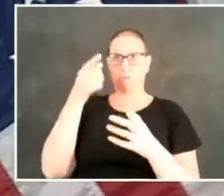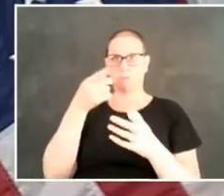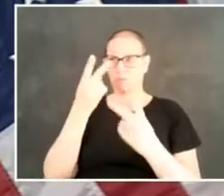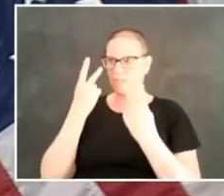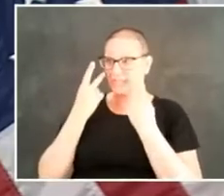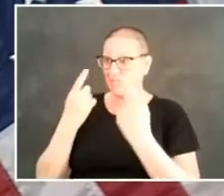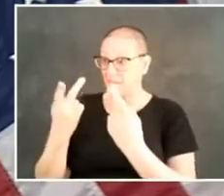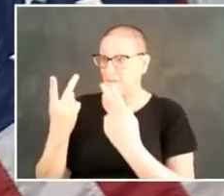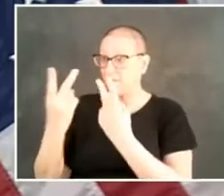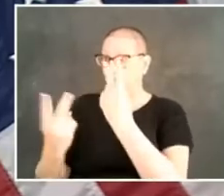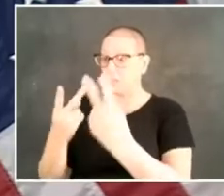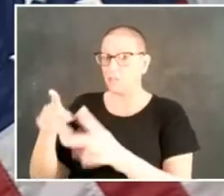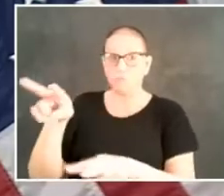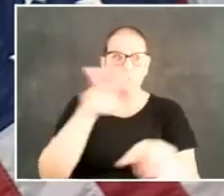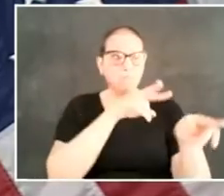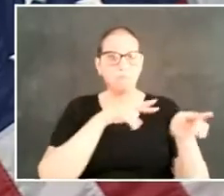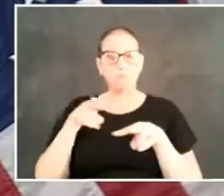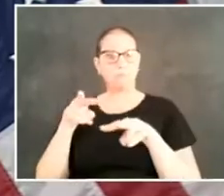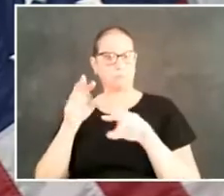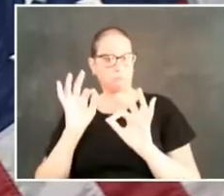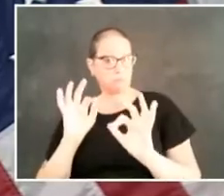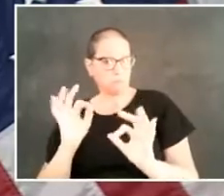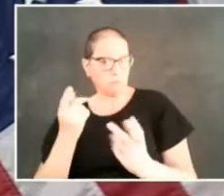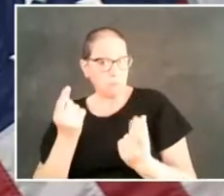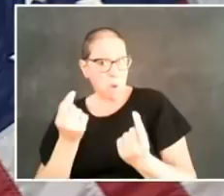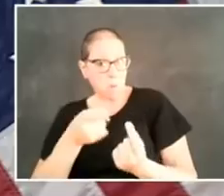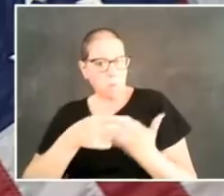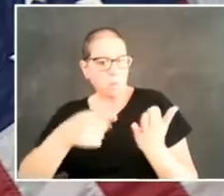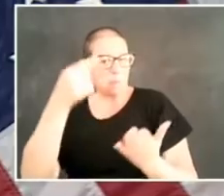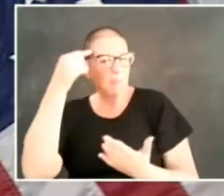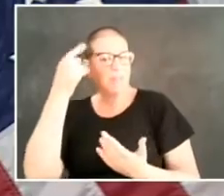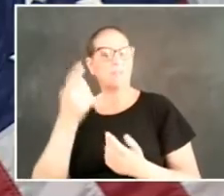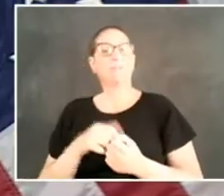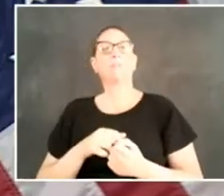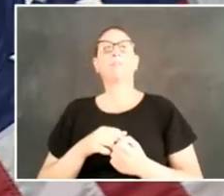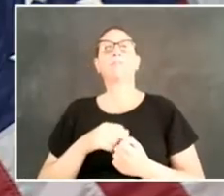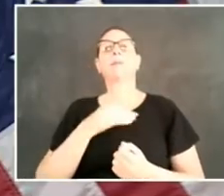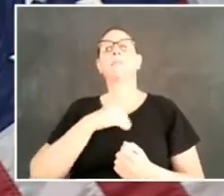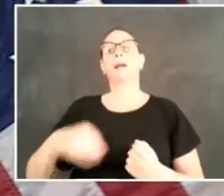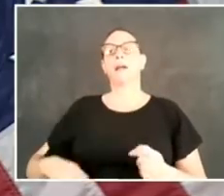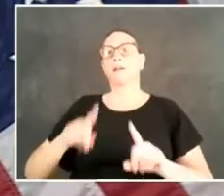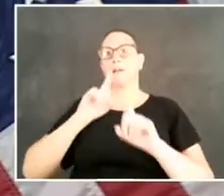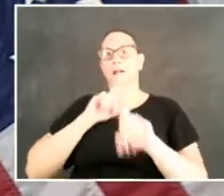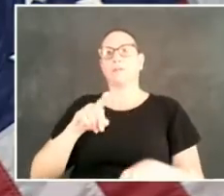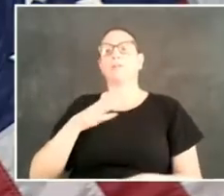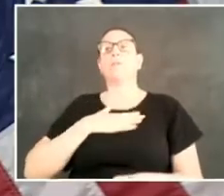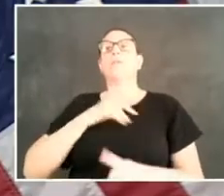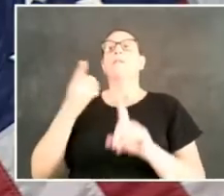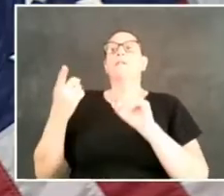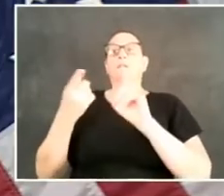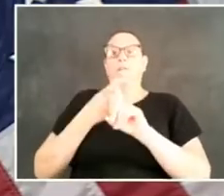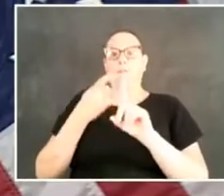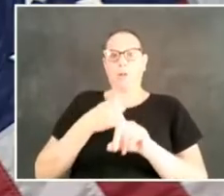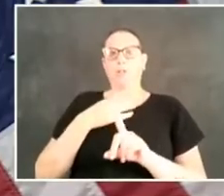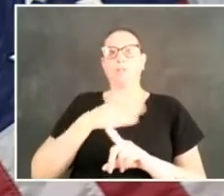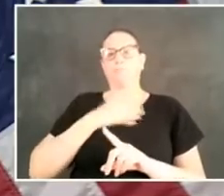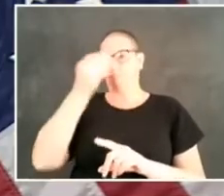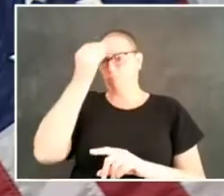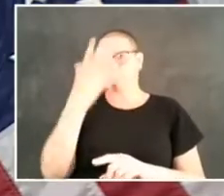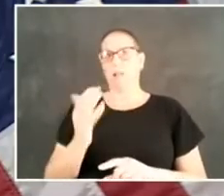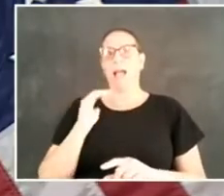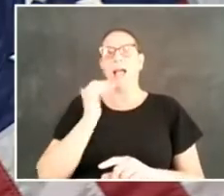Gersh, look, first of all, what was deeply a concern to us weeks